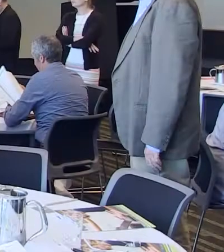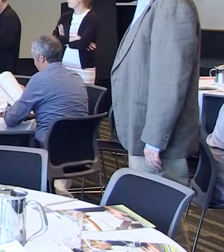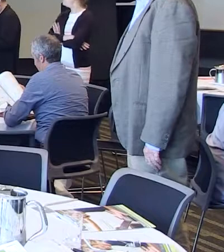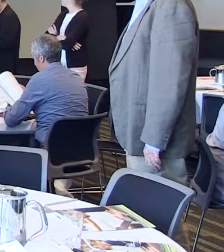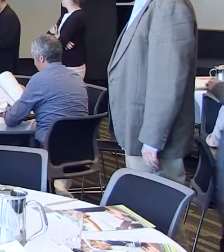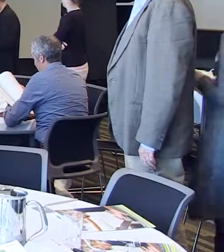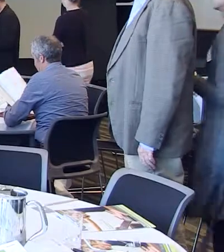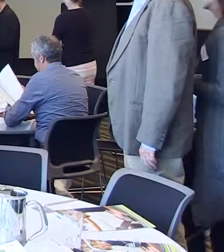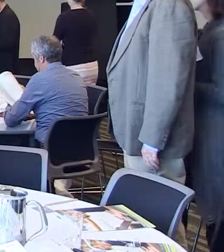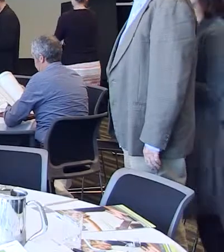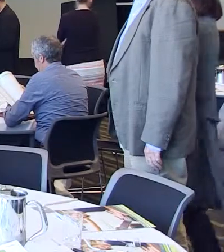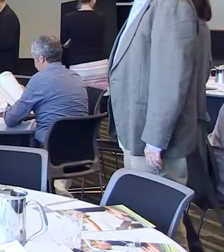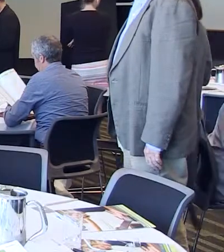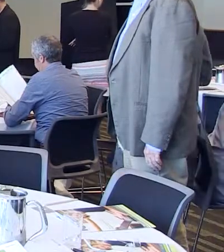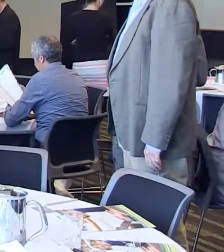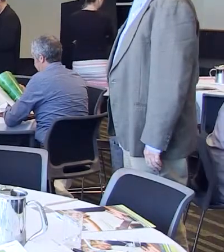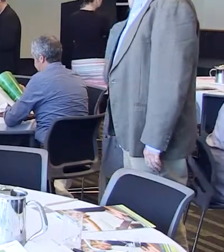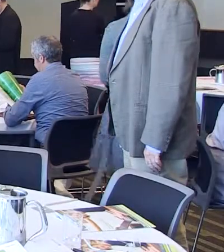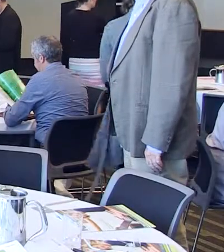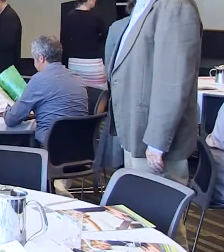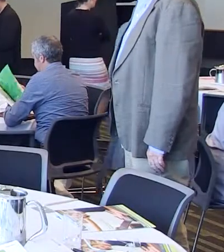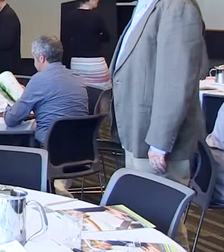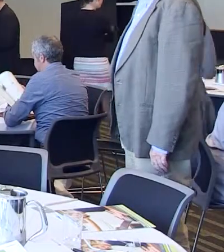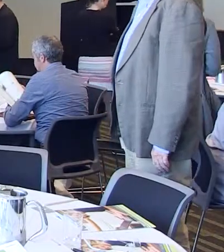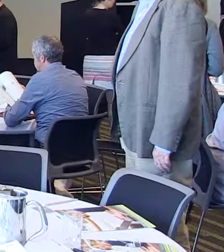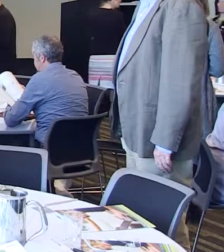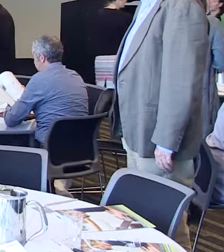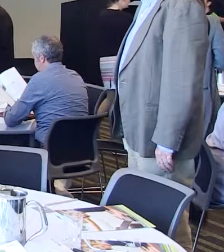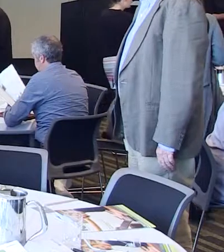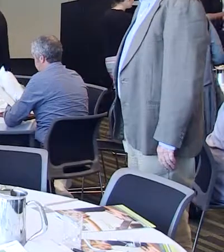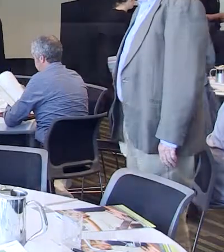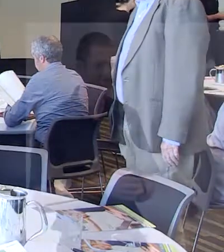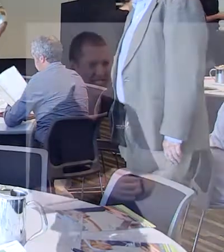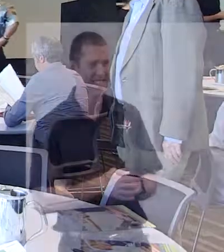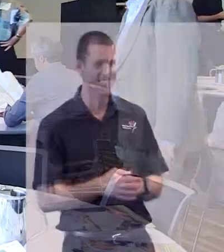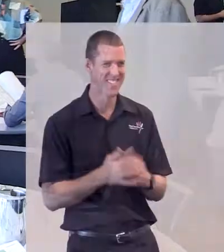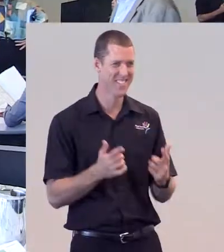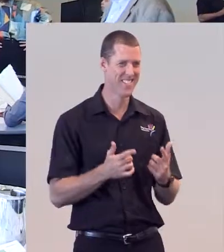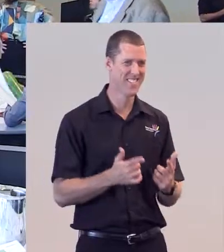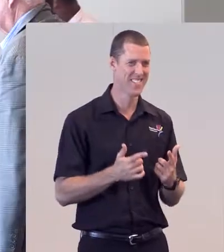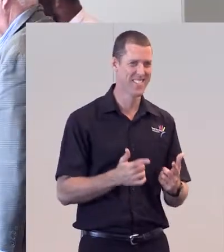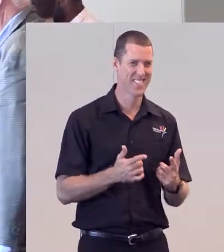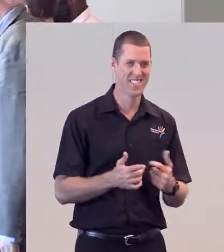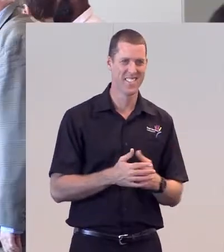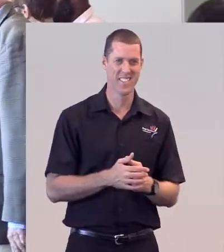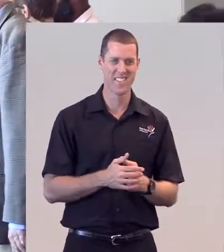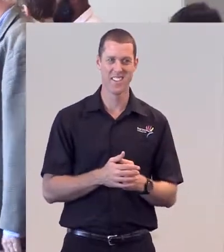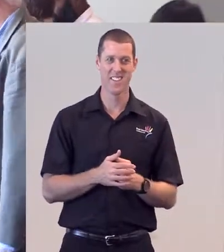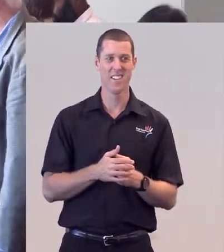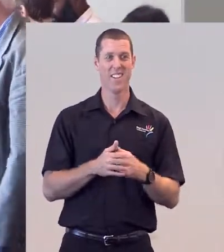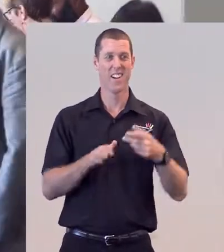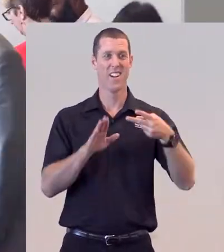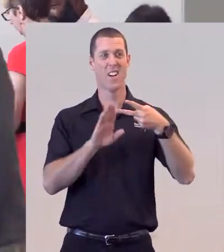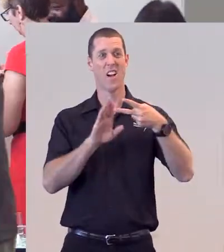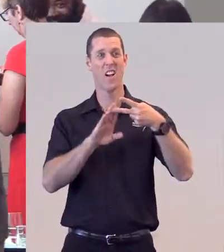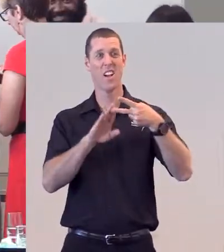So keep grouping them, and we can move them if we need to move groups of post-its onto the second whiteboard. That